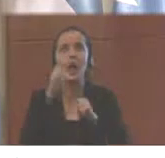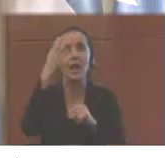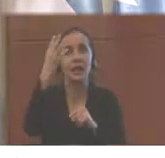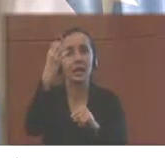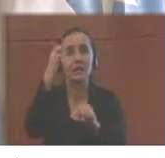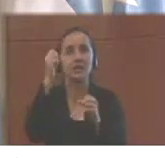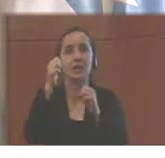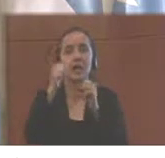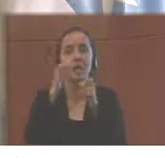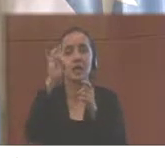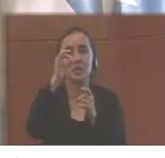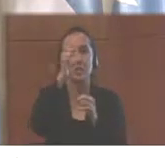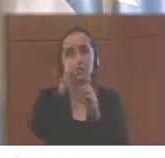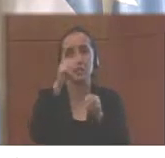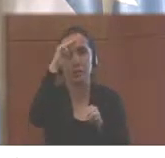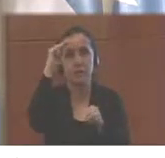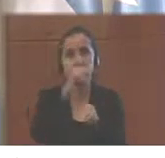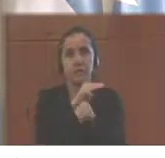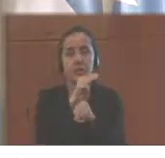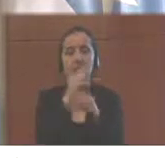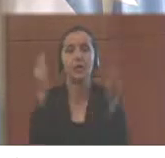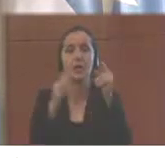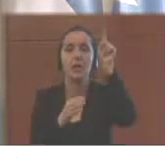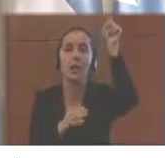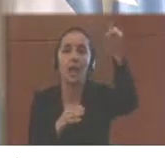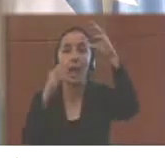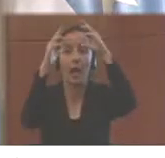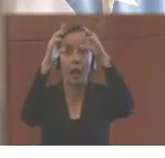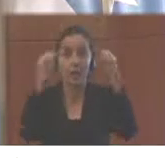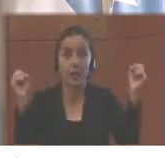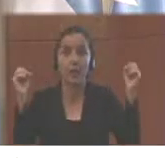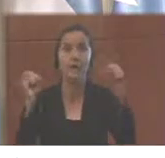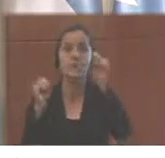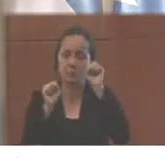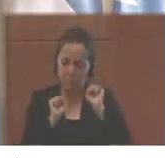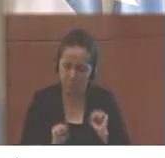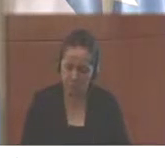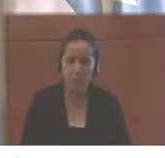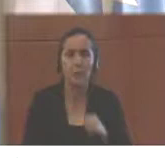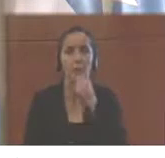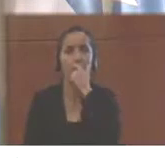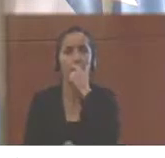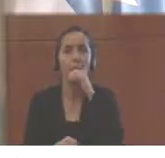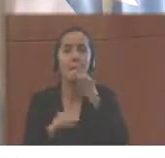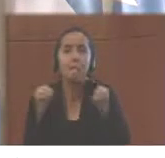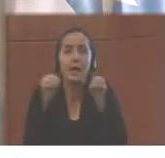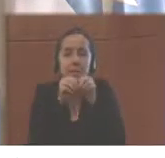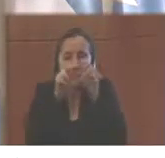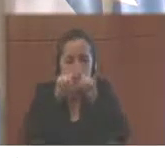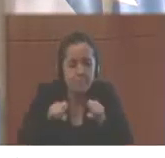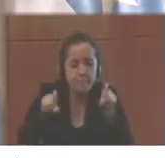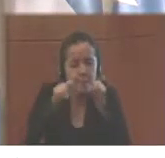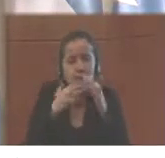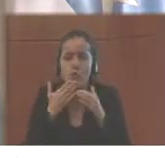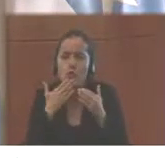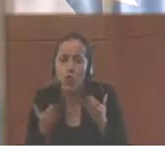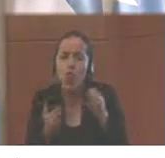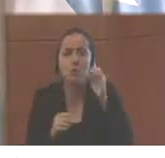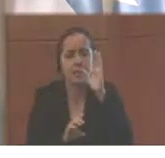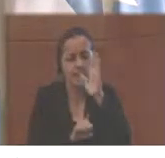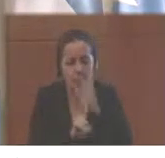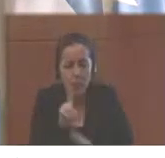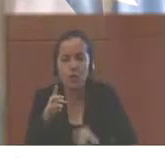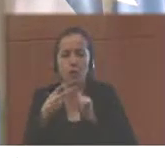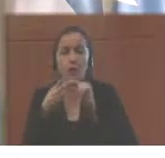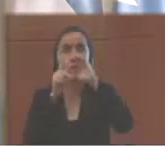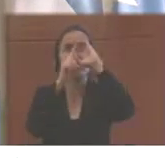reduction for 2015 in Japan, in March in Japan, we will be able to offer